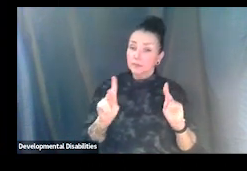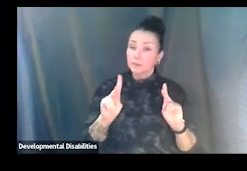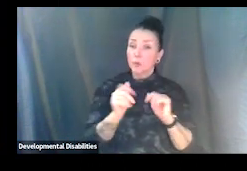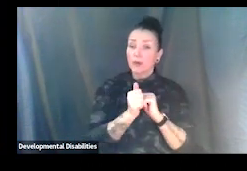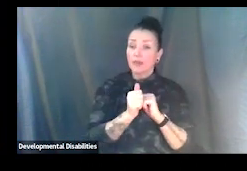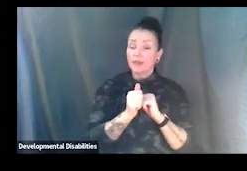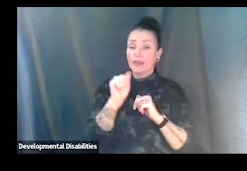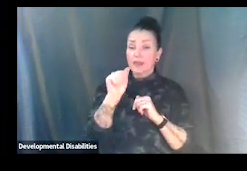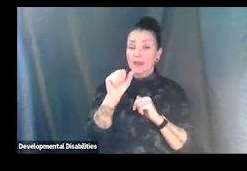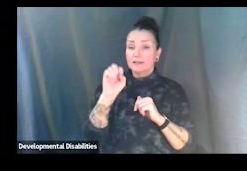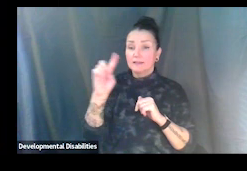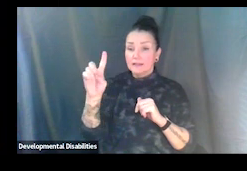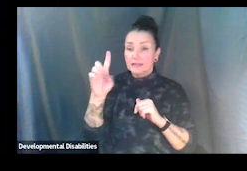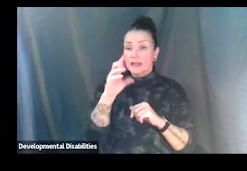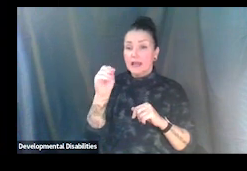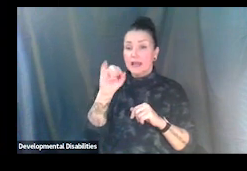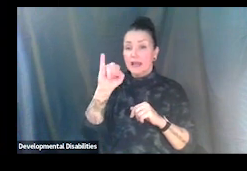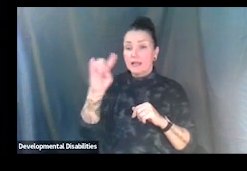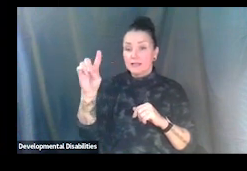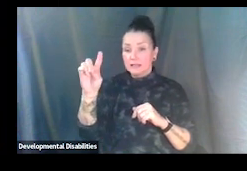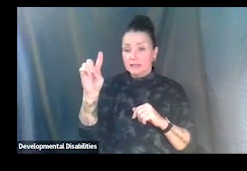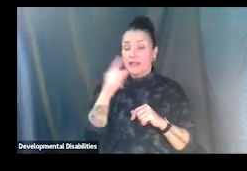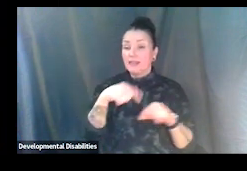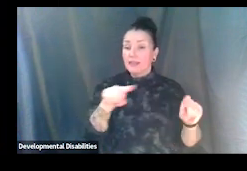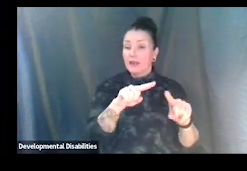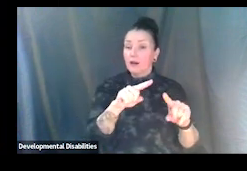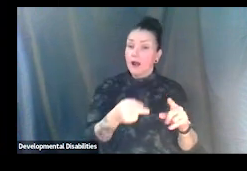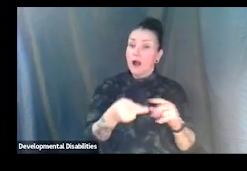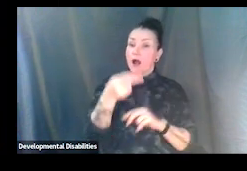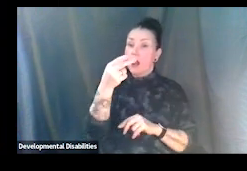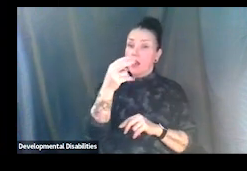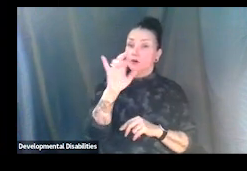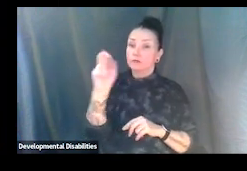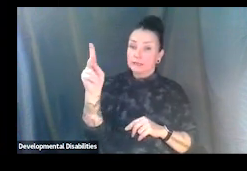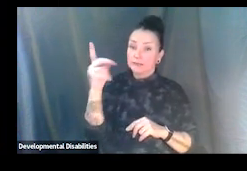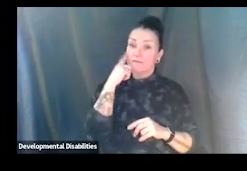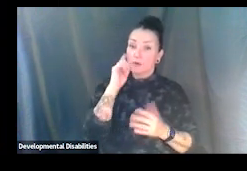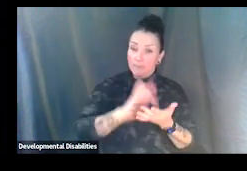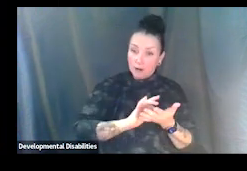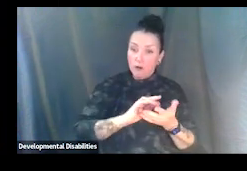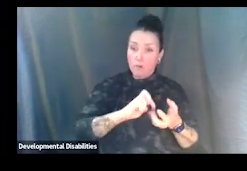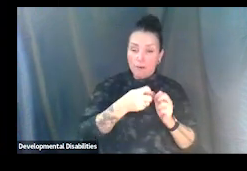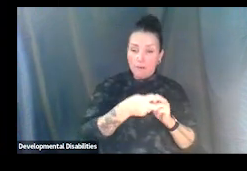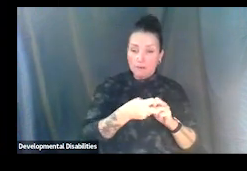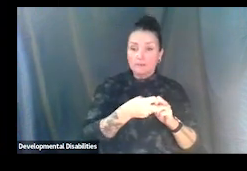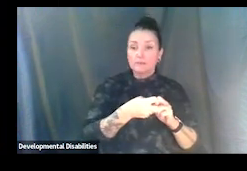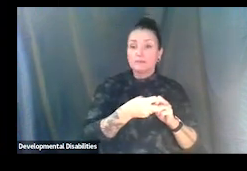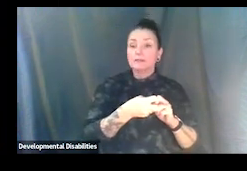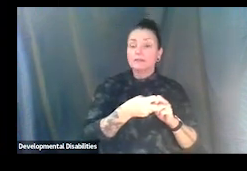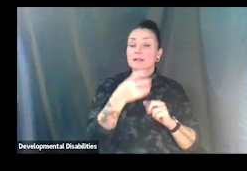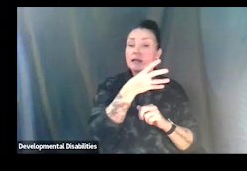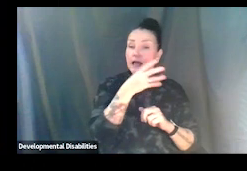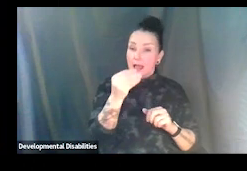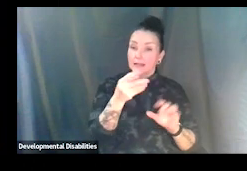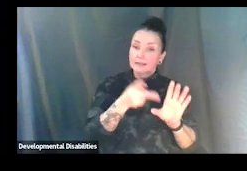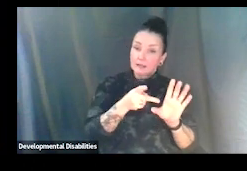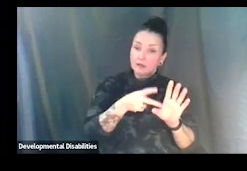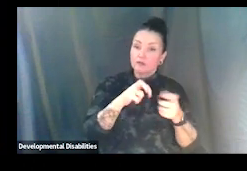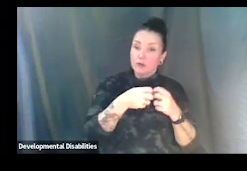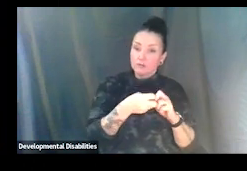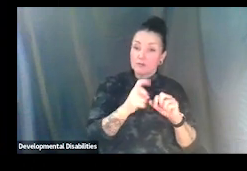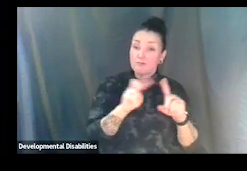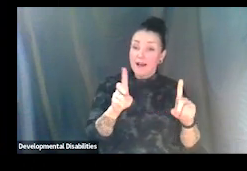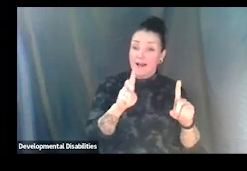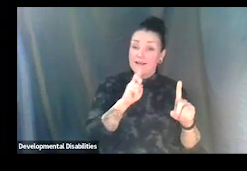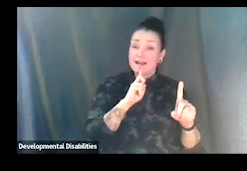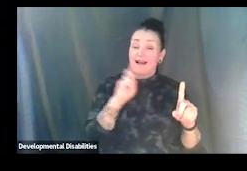autism spectrum disorder and intellectual disabilities, they have higher rates of these medical problems and psychiatric problems, but tend to get lower rates of diagnosis and lower rates